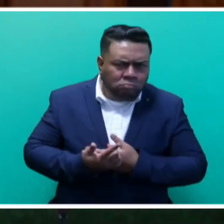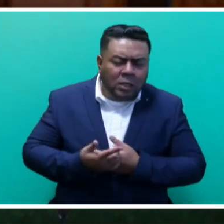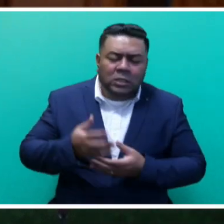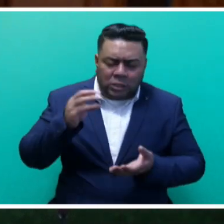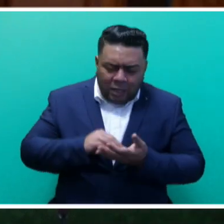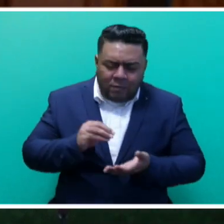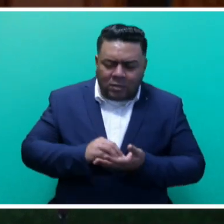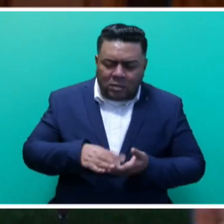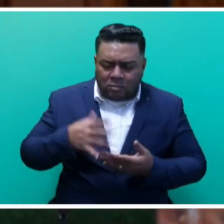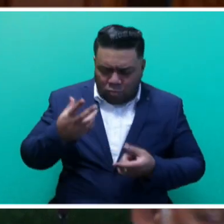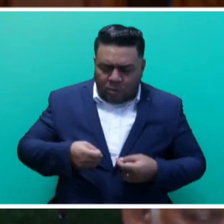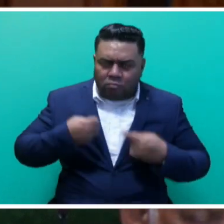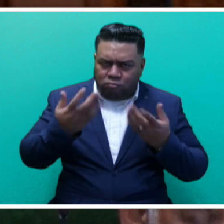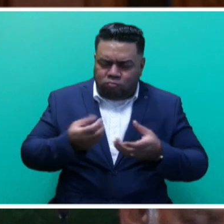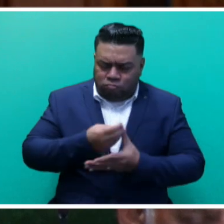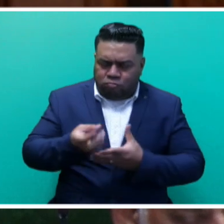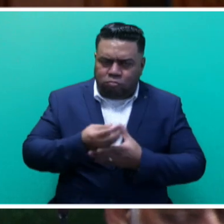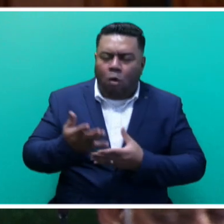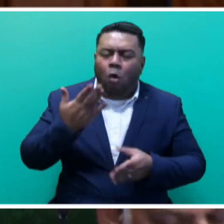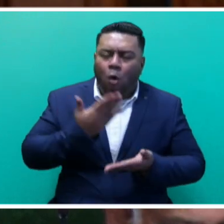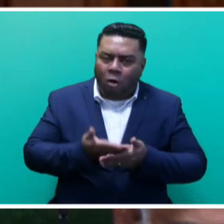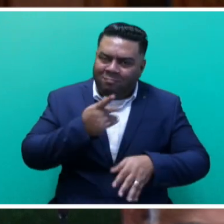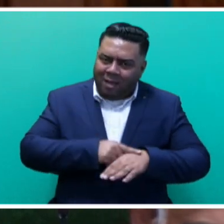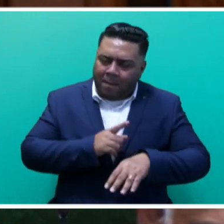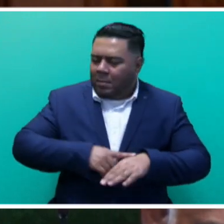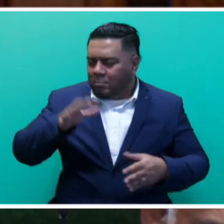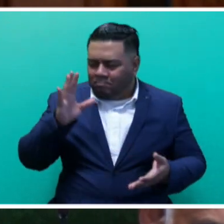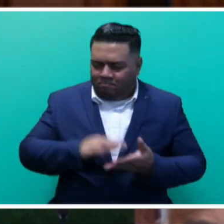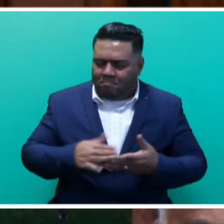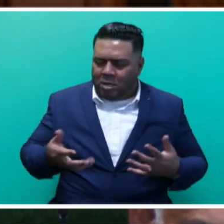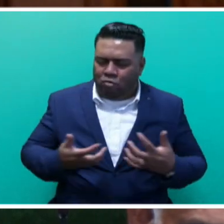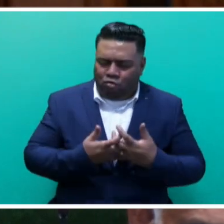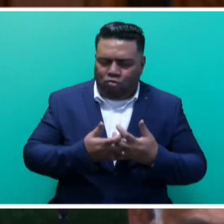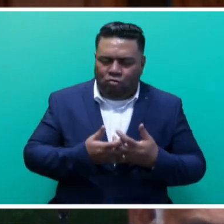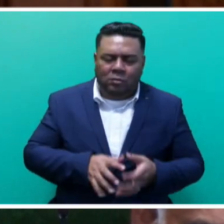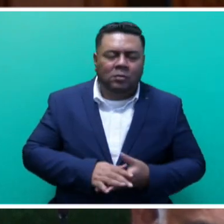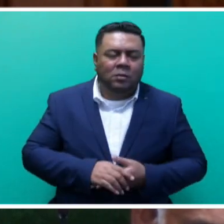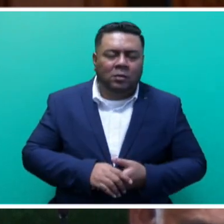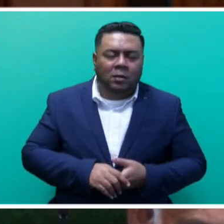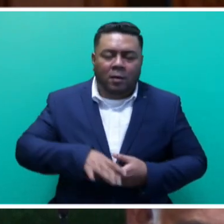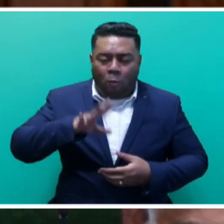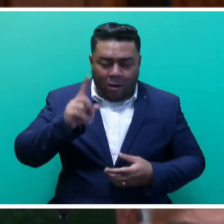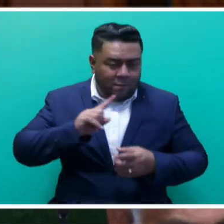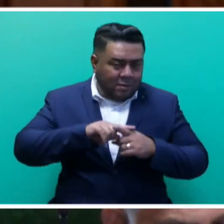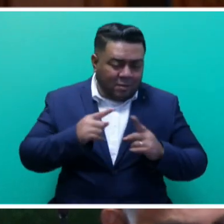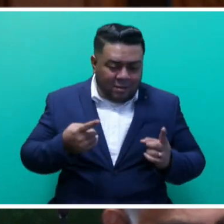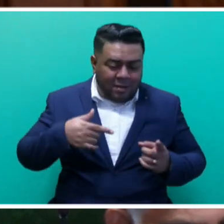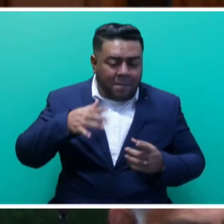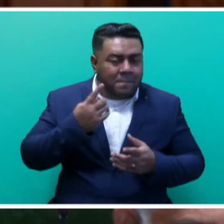services are delivered on time. In particular, one of the cases in particular